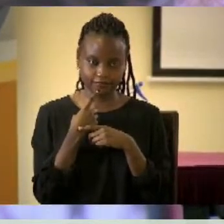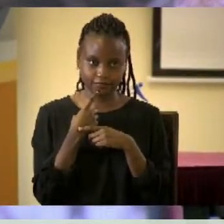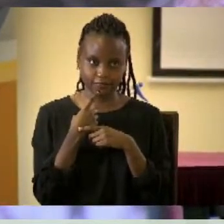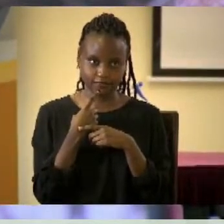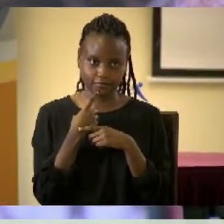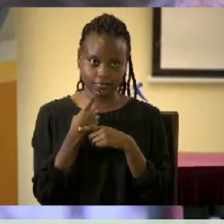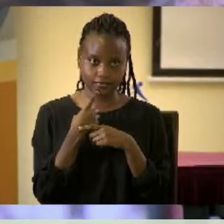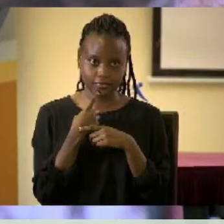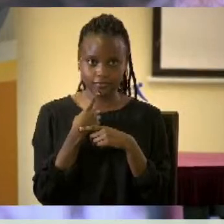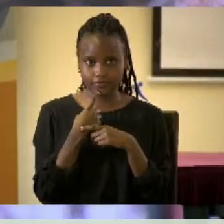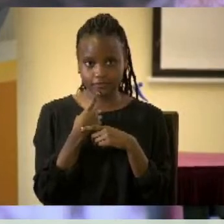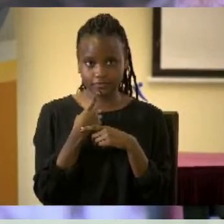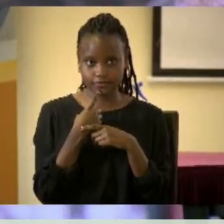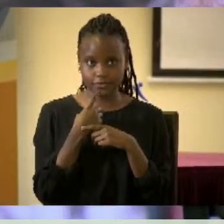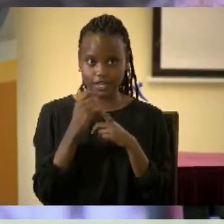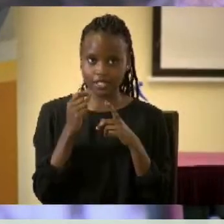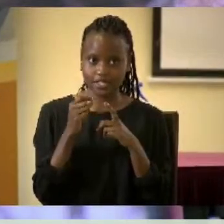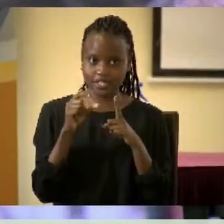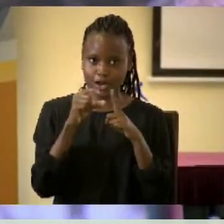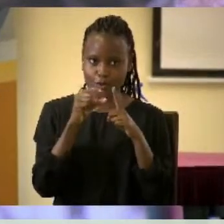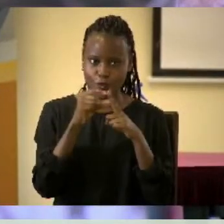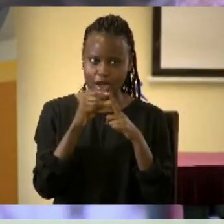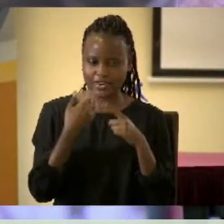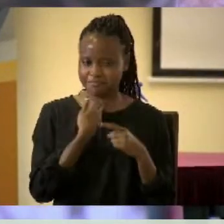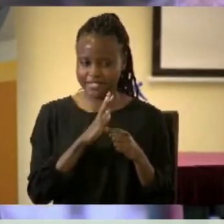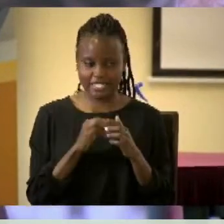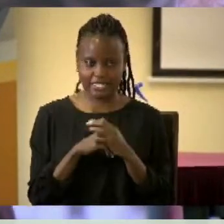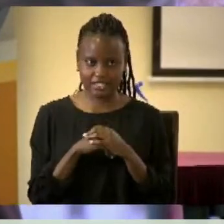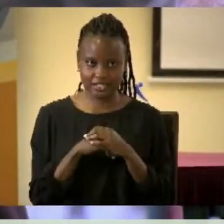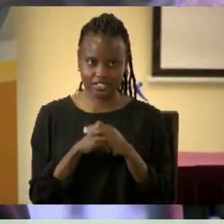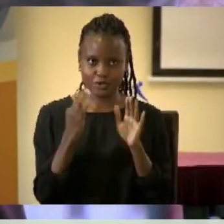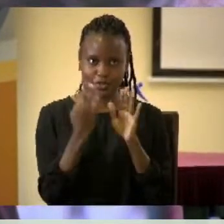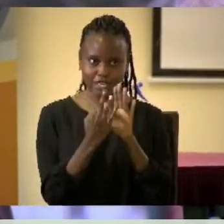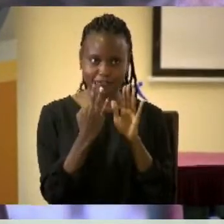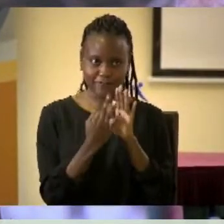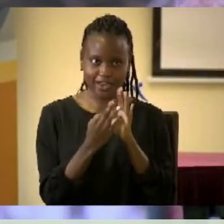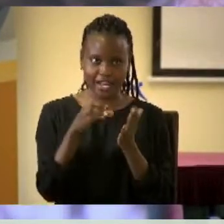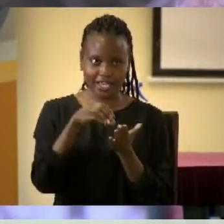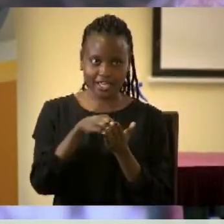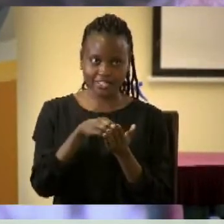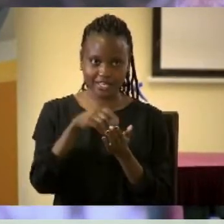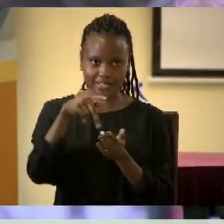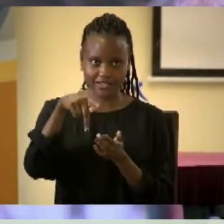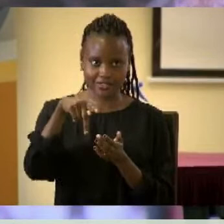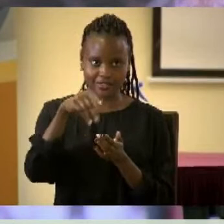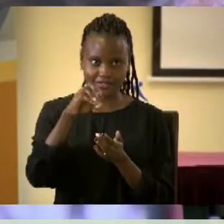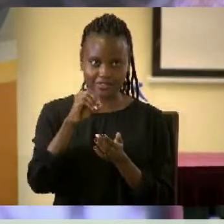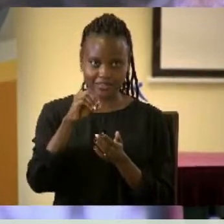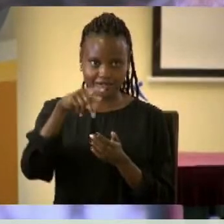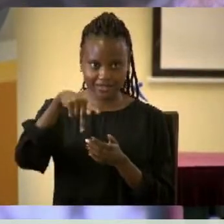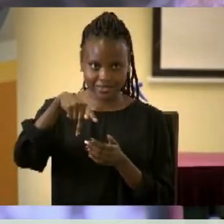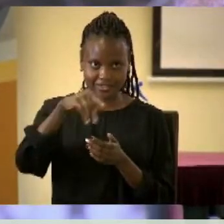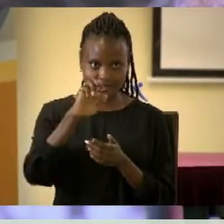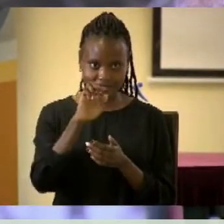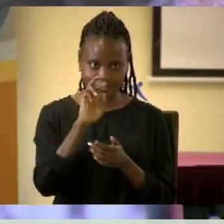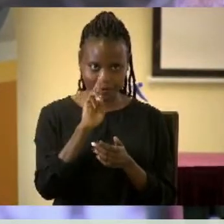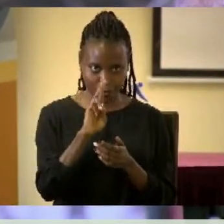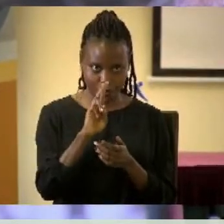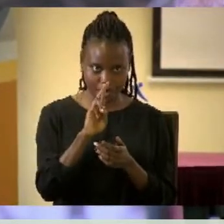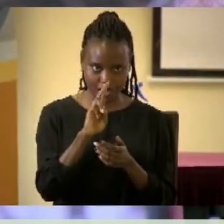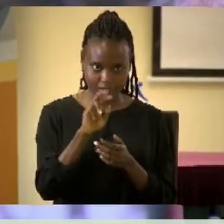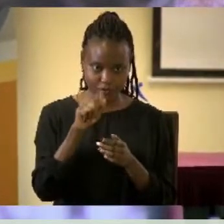it's a word I don't like. You can file a case as a pauper. so that if you're not able to